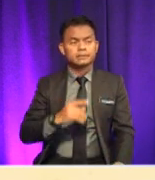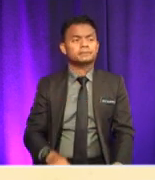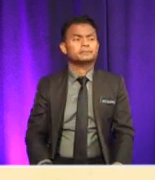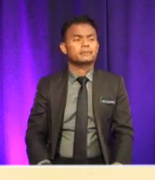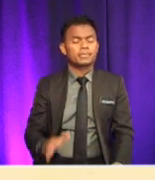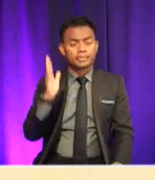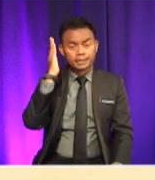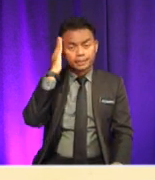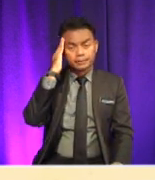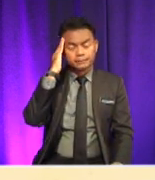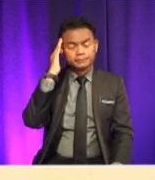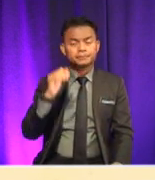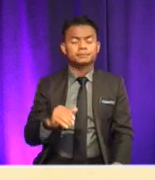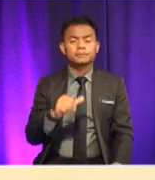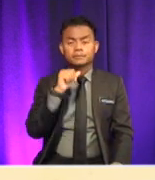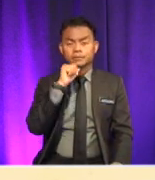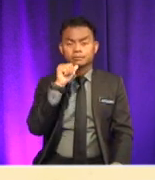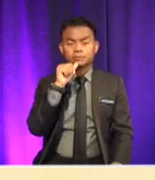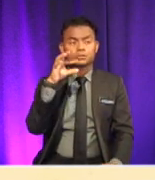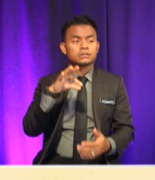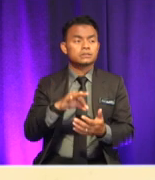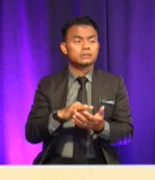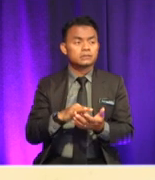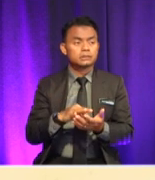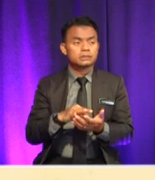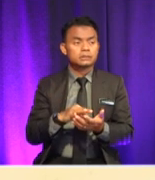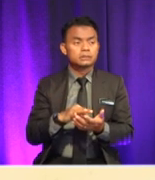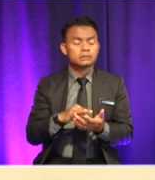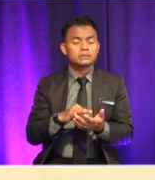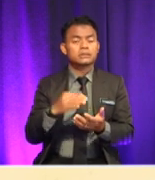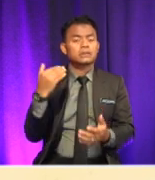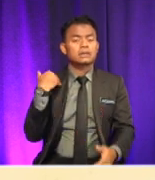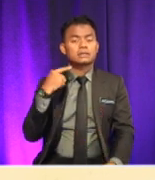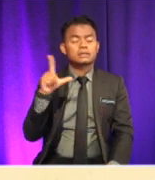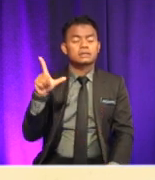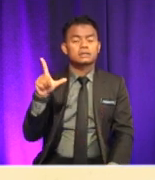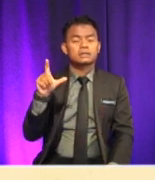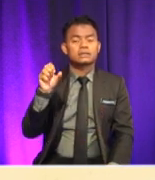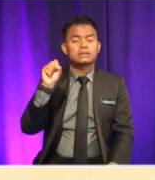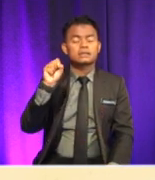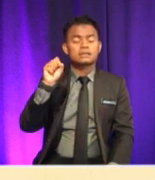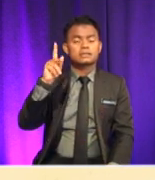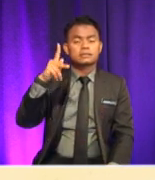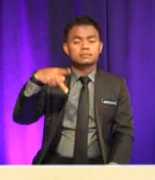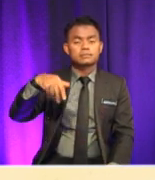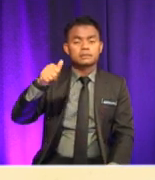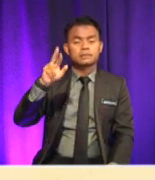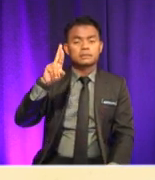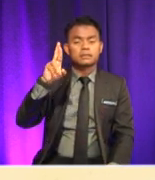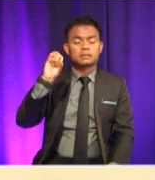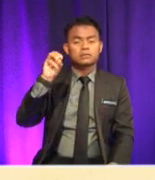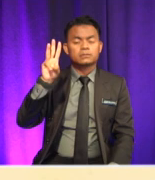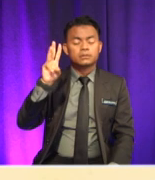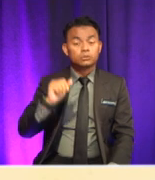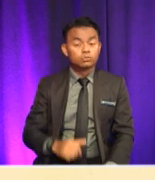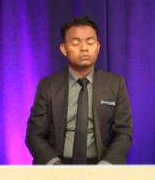would know that Lani is not a chicken, but instead she is a sparrow, because sparrow also lay eggs, okay? And